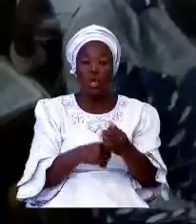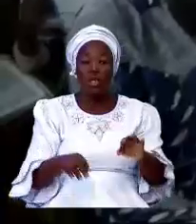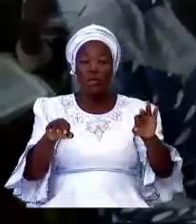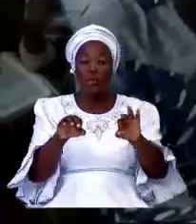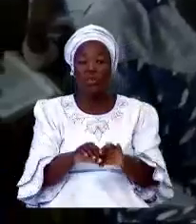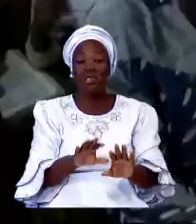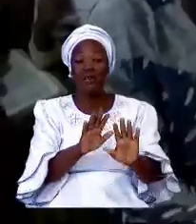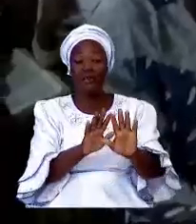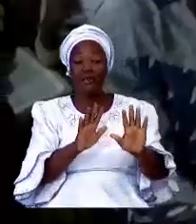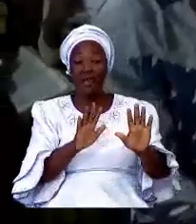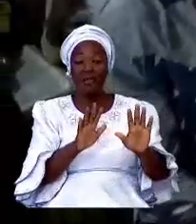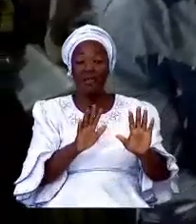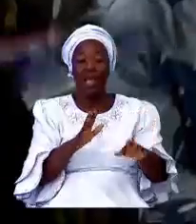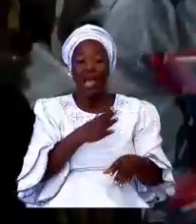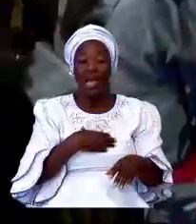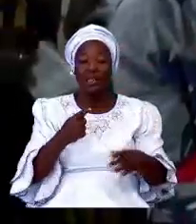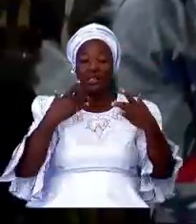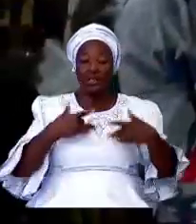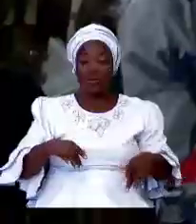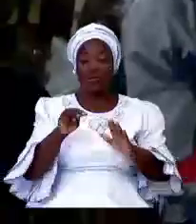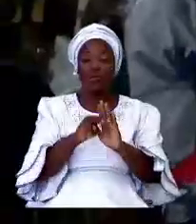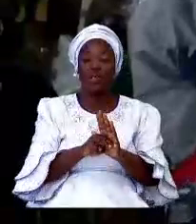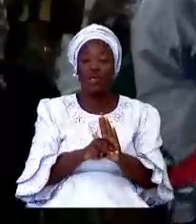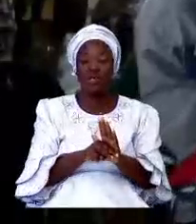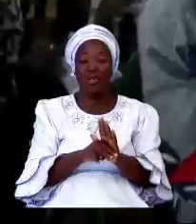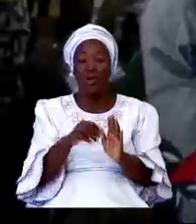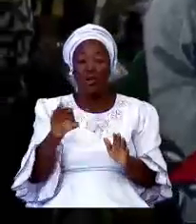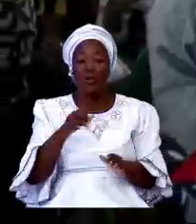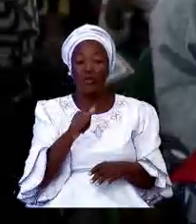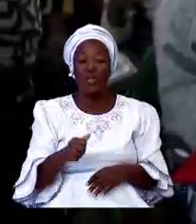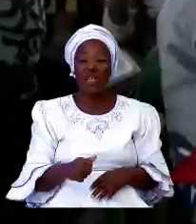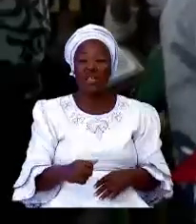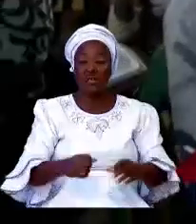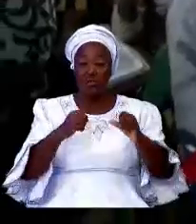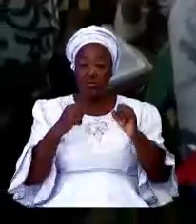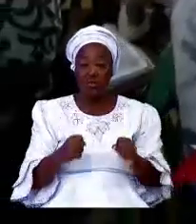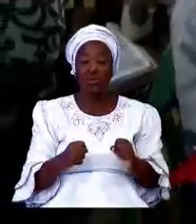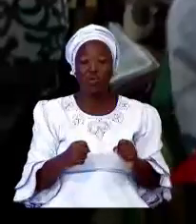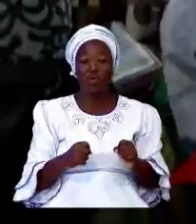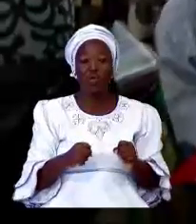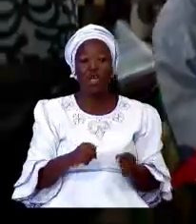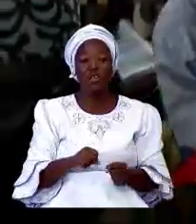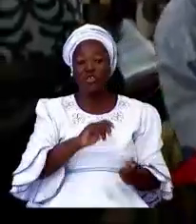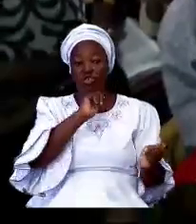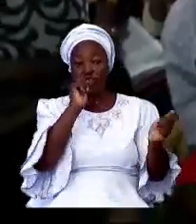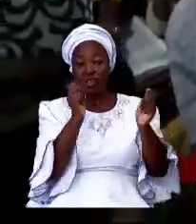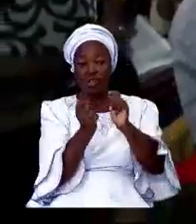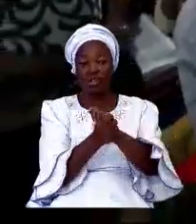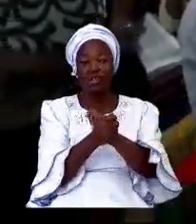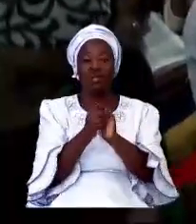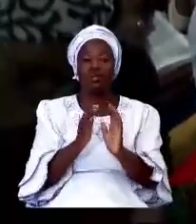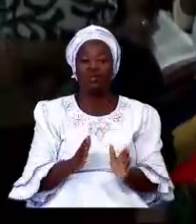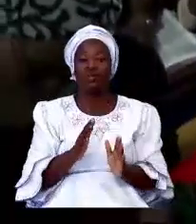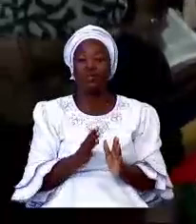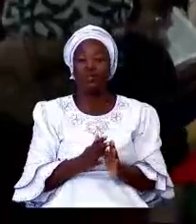Number one, the unnecessary fear and discouragement of